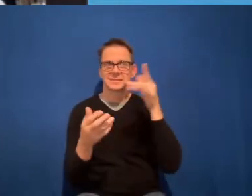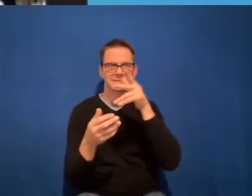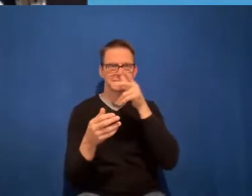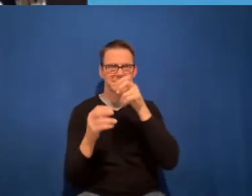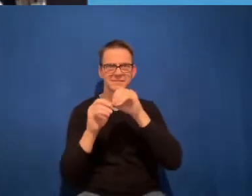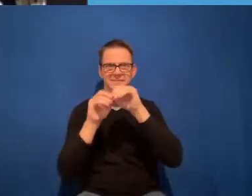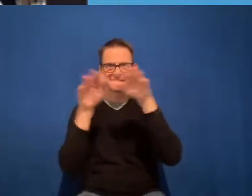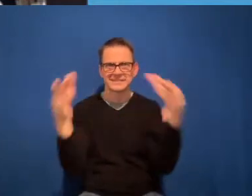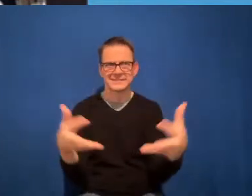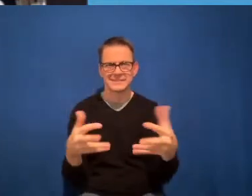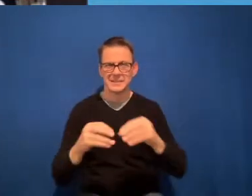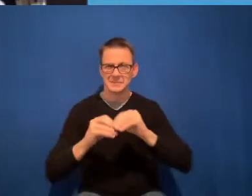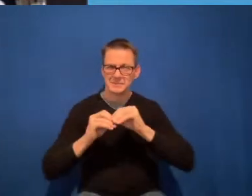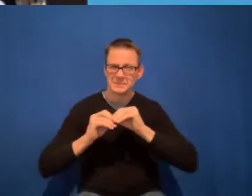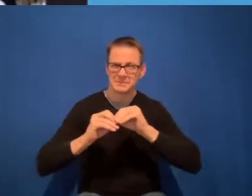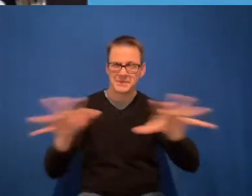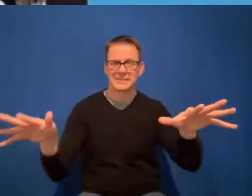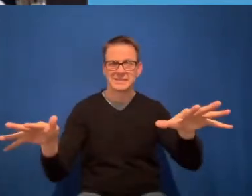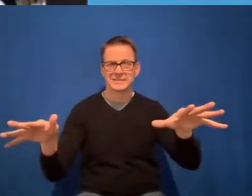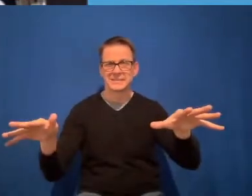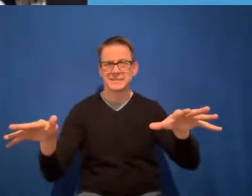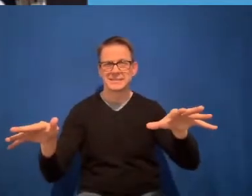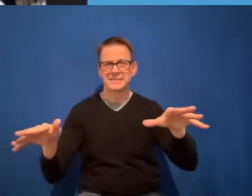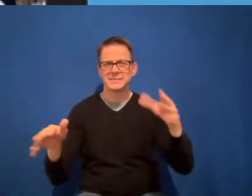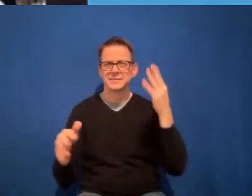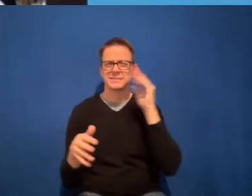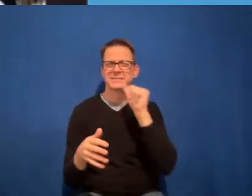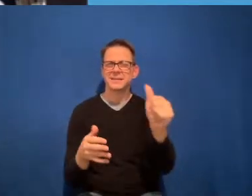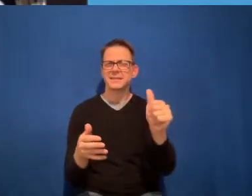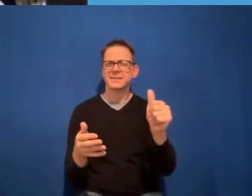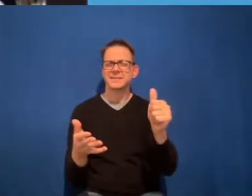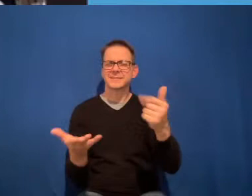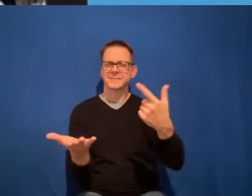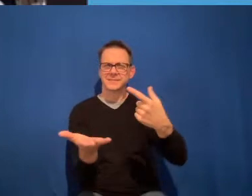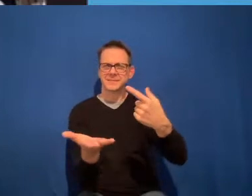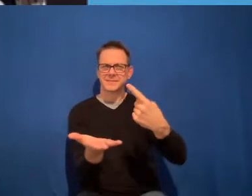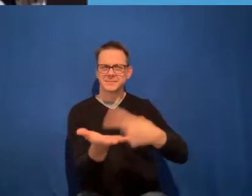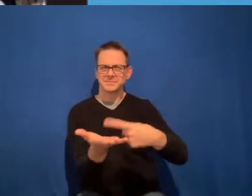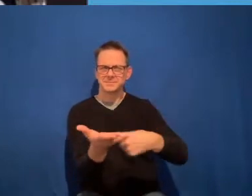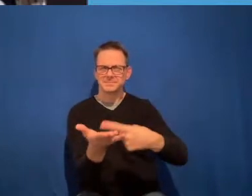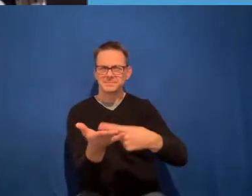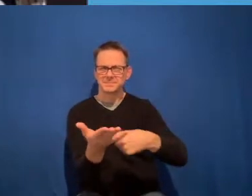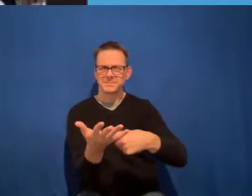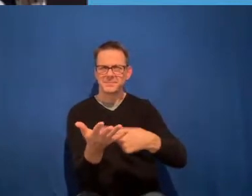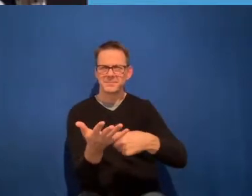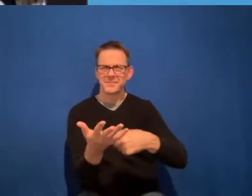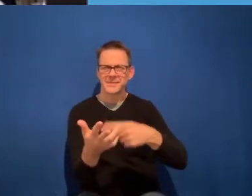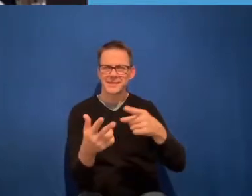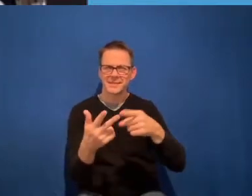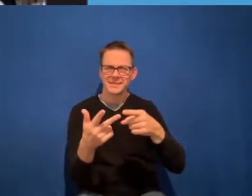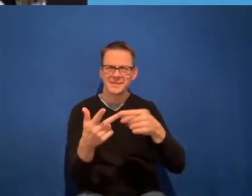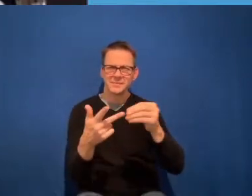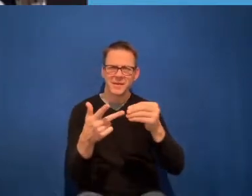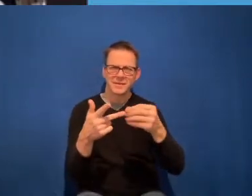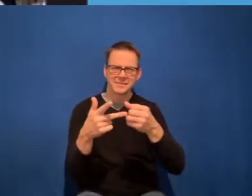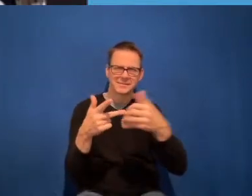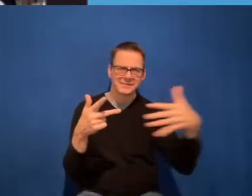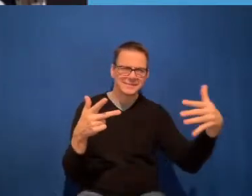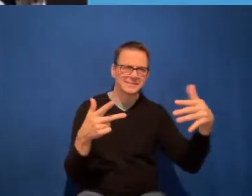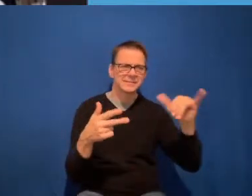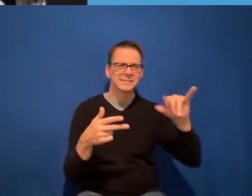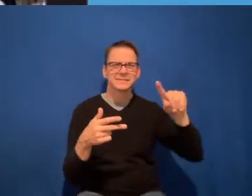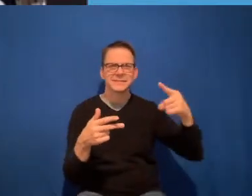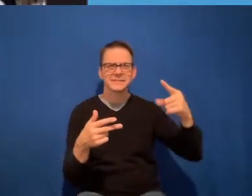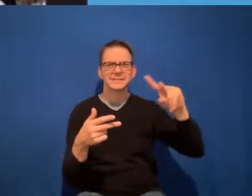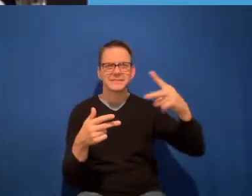of COVID. So what if we unpack a little bit that first, second, and third waves where